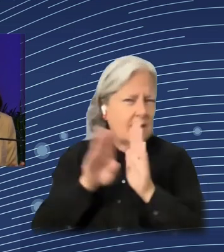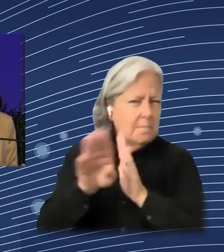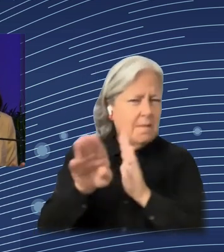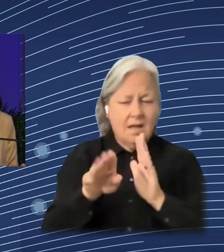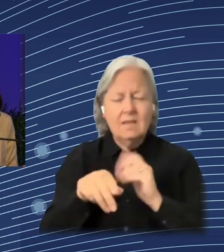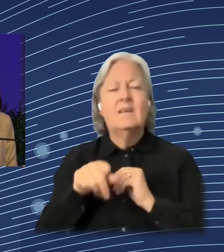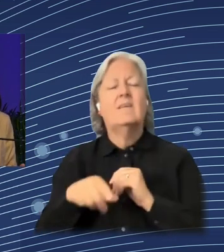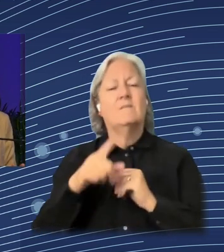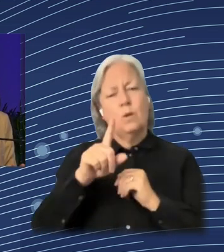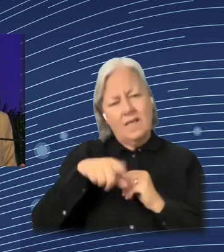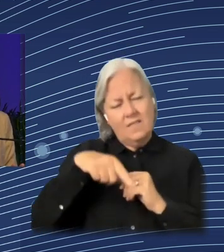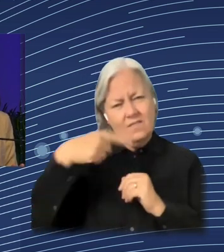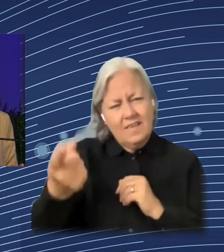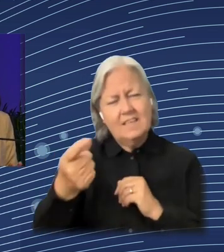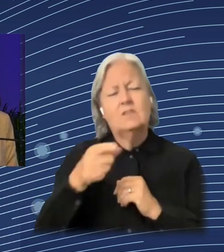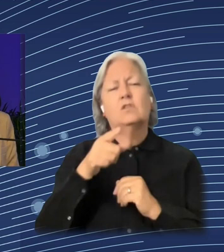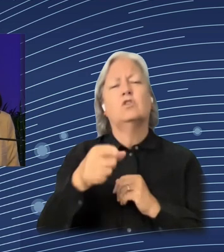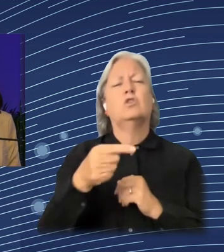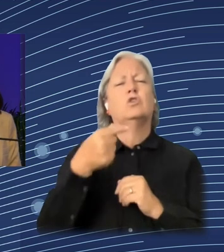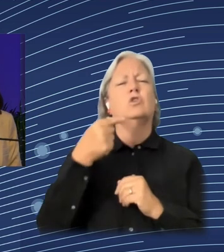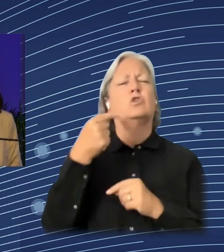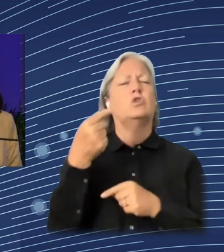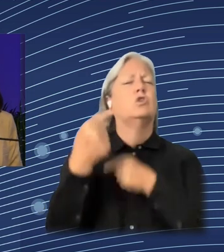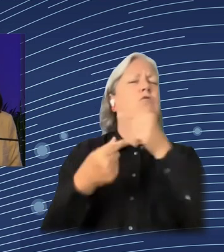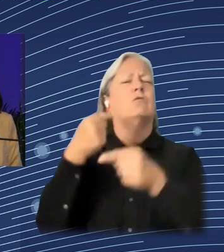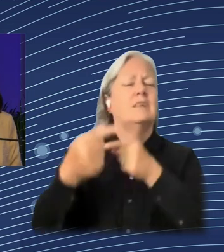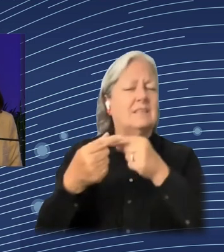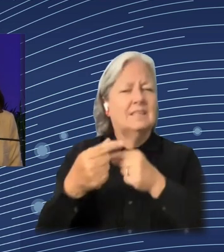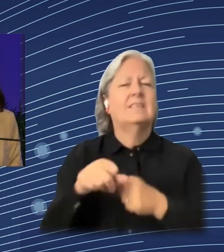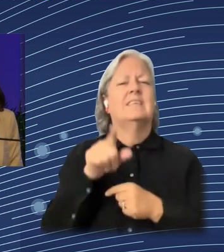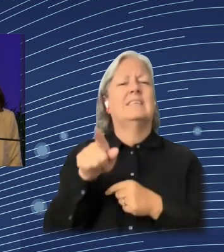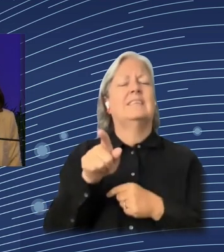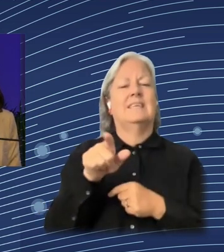Generation EU funds, and it's an AI-based system.